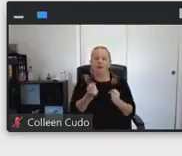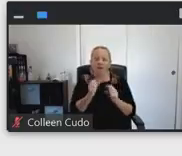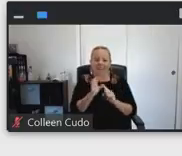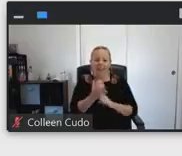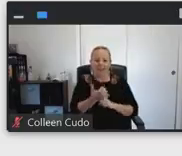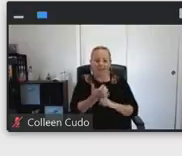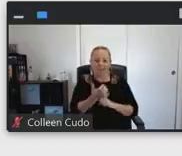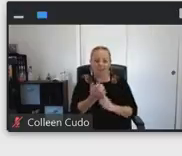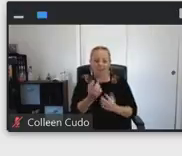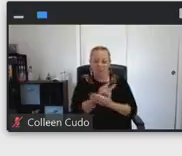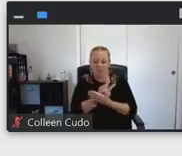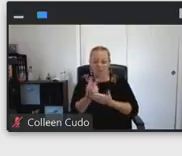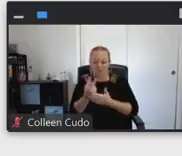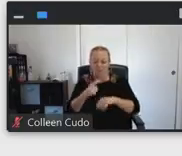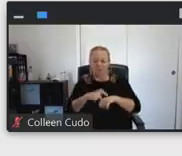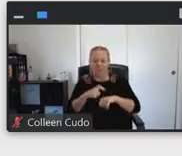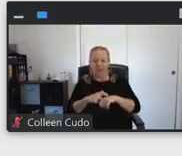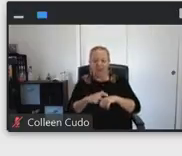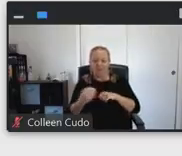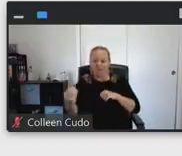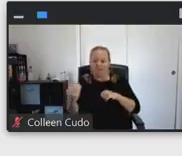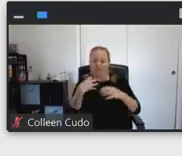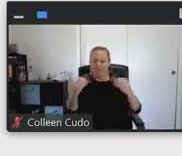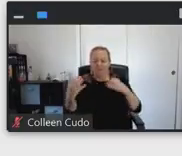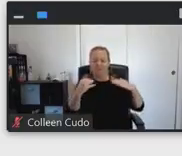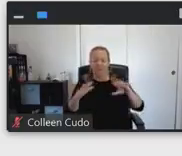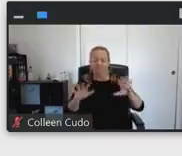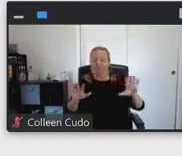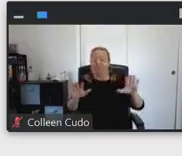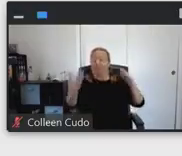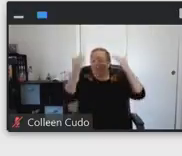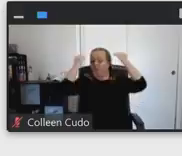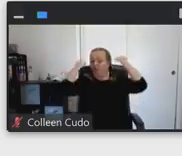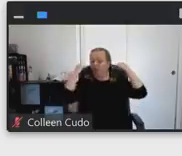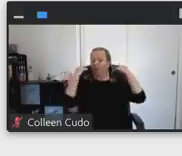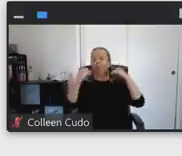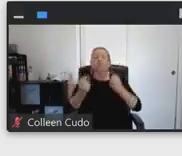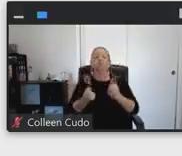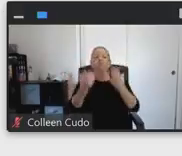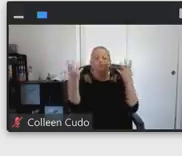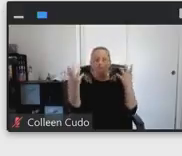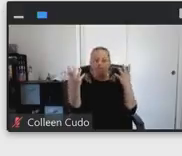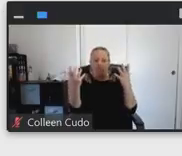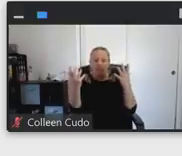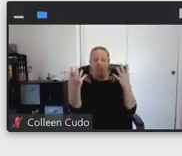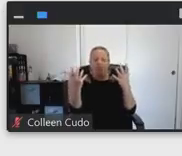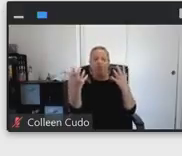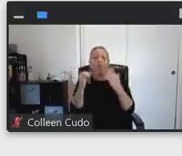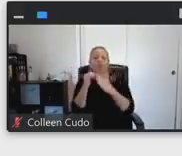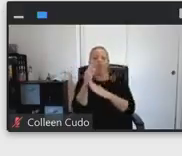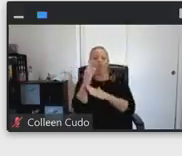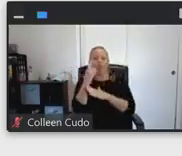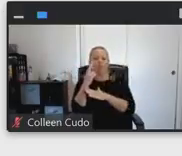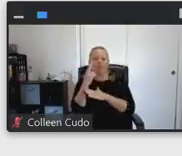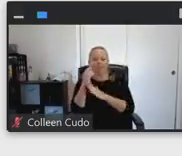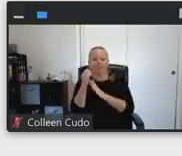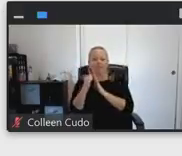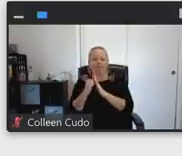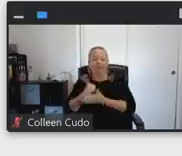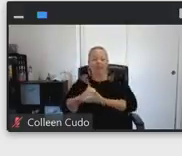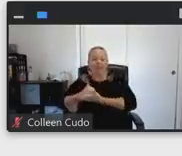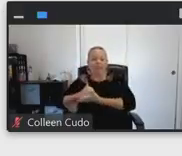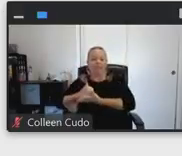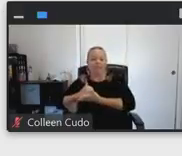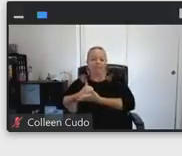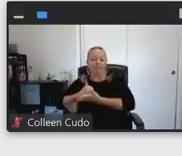those 2-week periods, that was too many cases for us to reach quickly, which is why we use the state. During that time, a